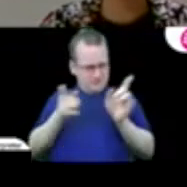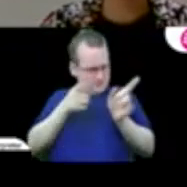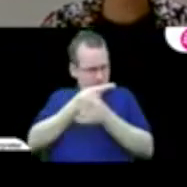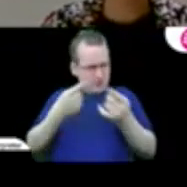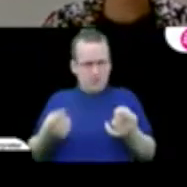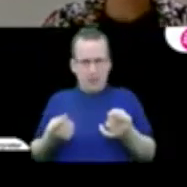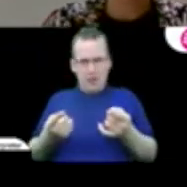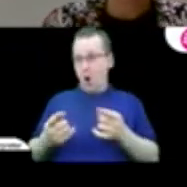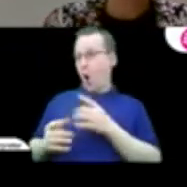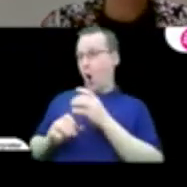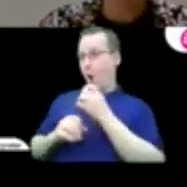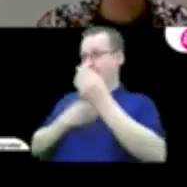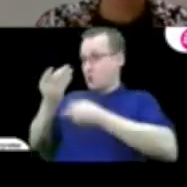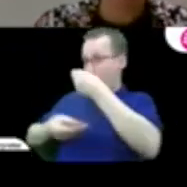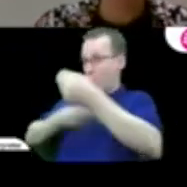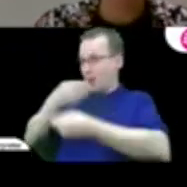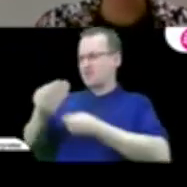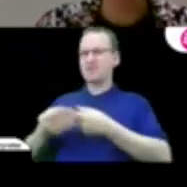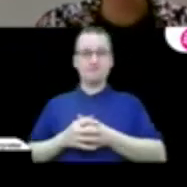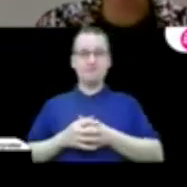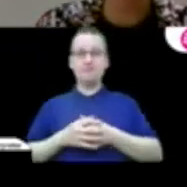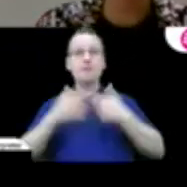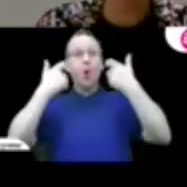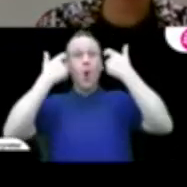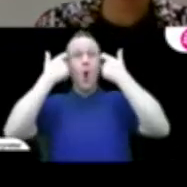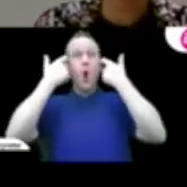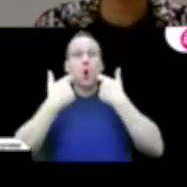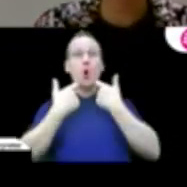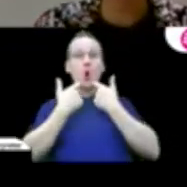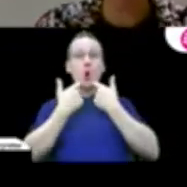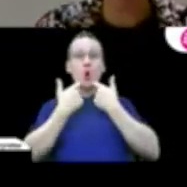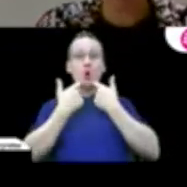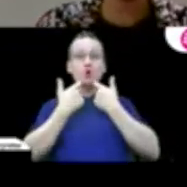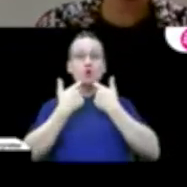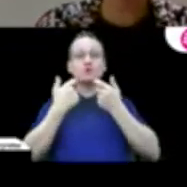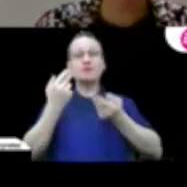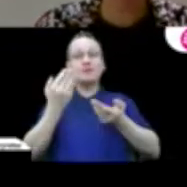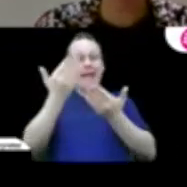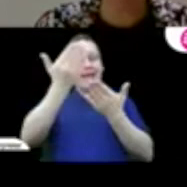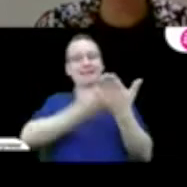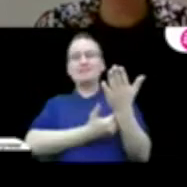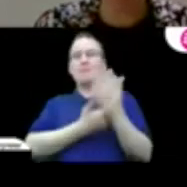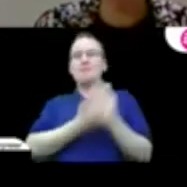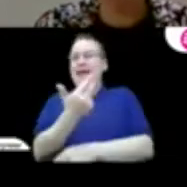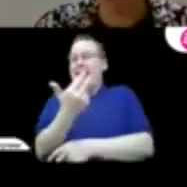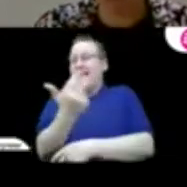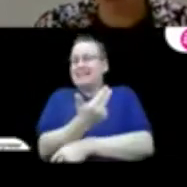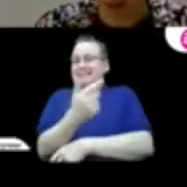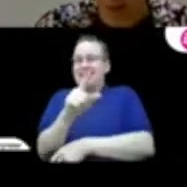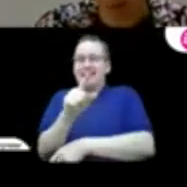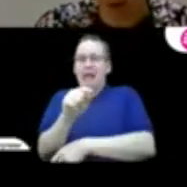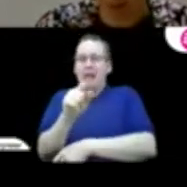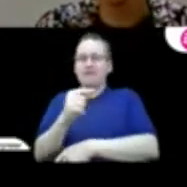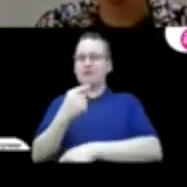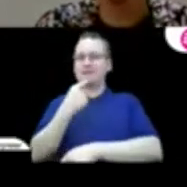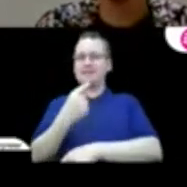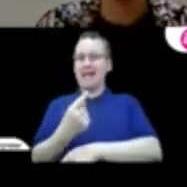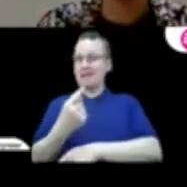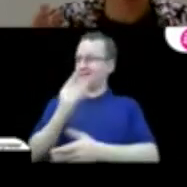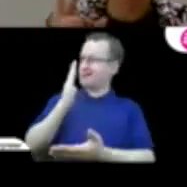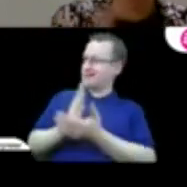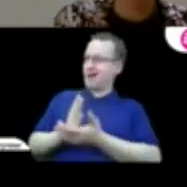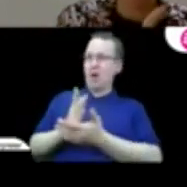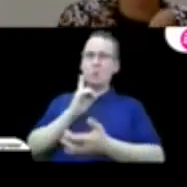it. And a court case from 1811 shows how the denial of sex between women in